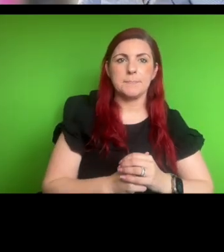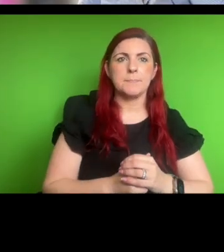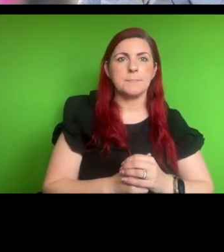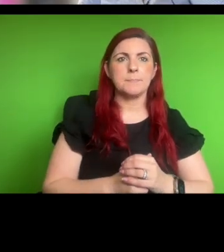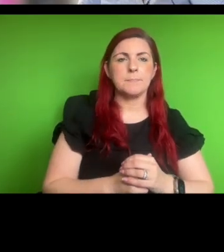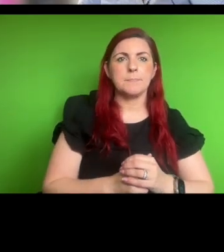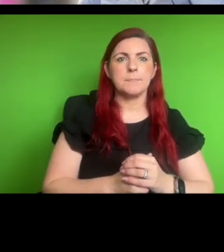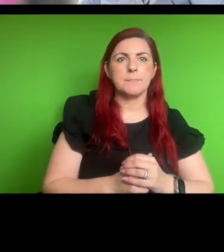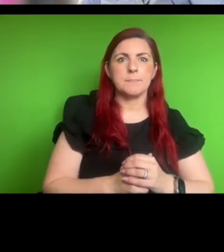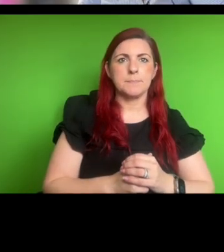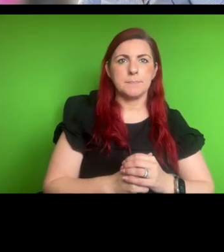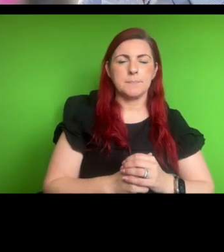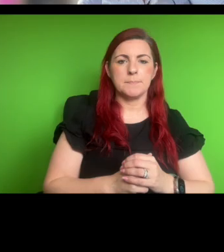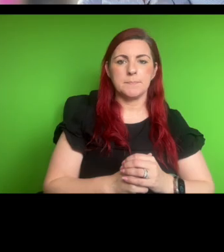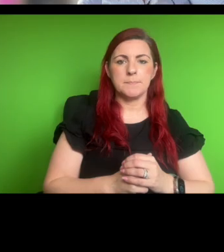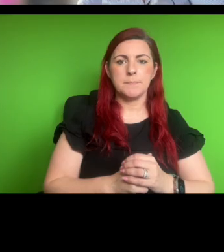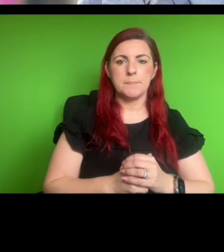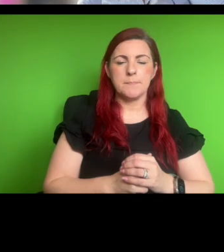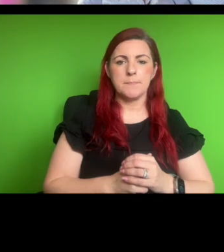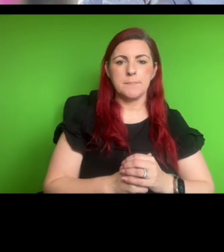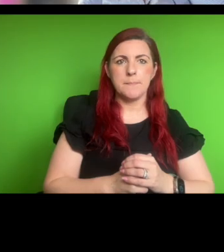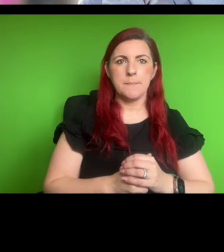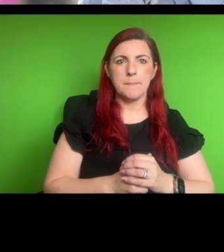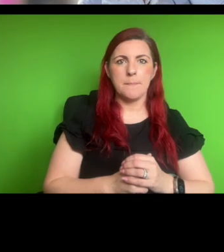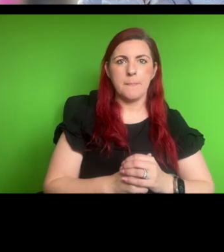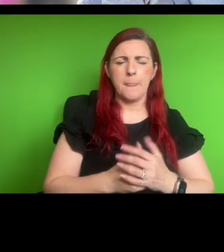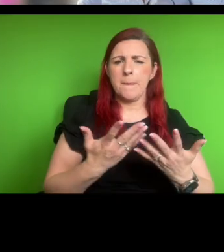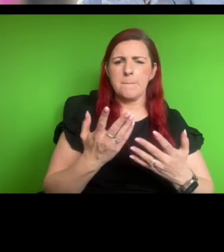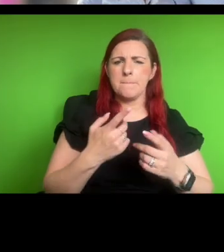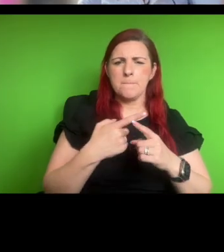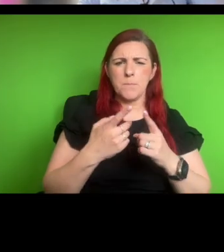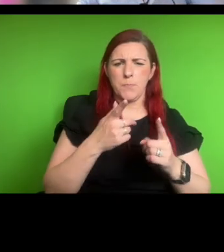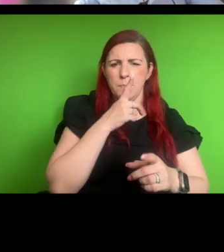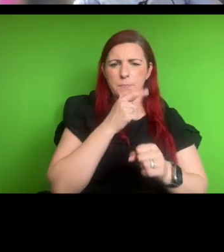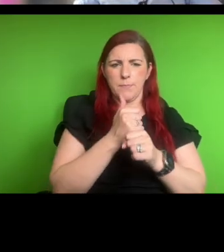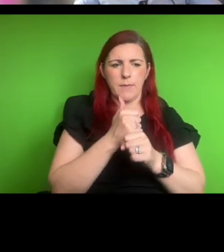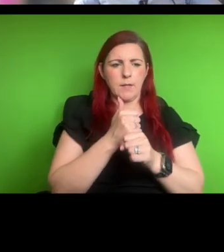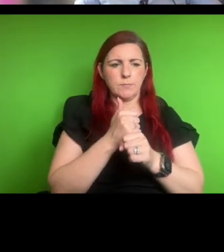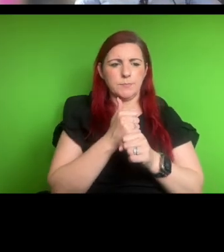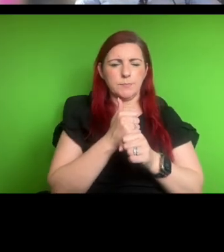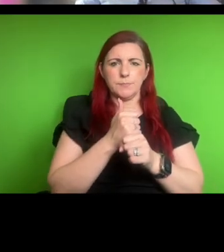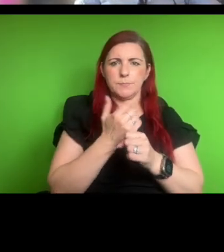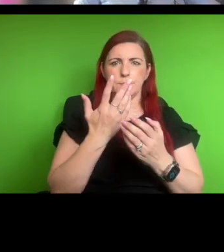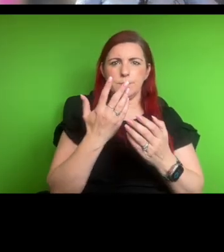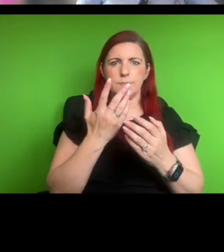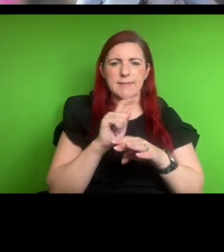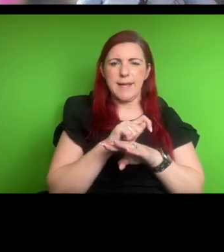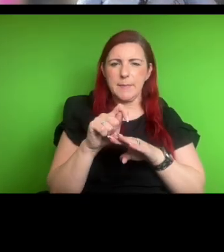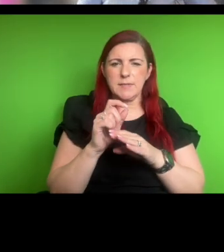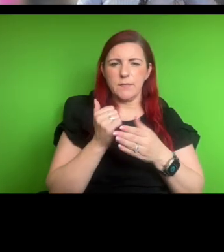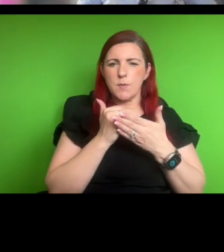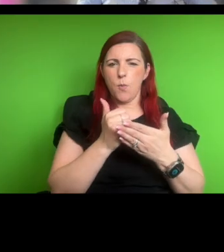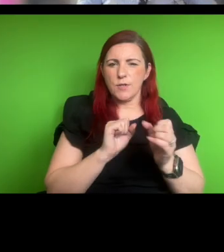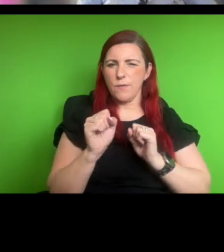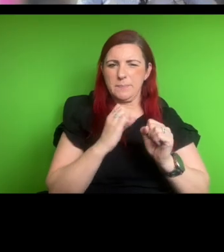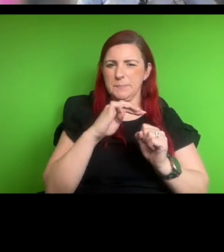So, what are we talking about when we talk about types of support services? And within the standard itself, there's